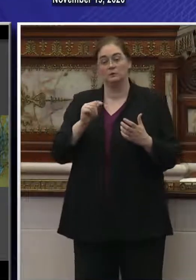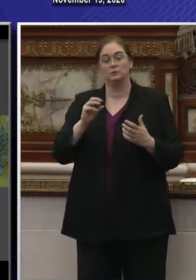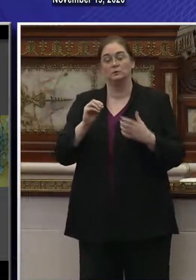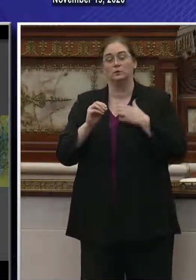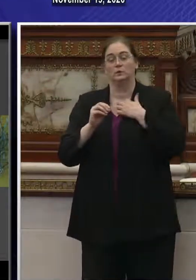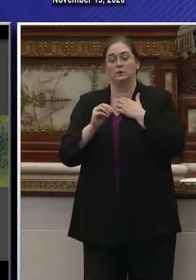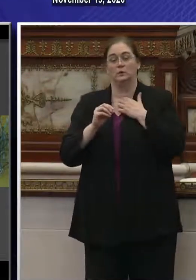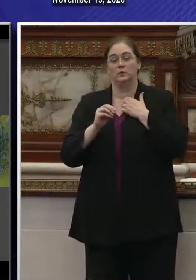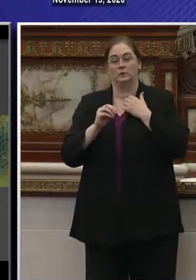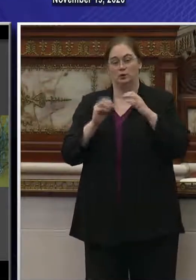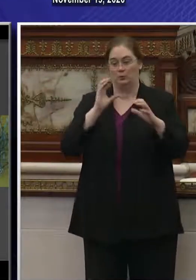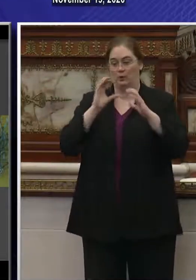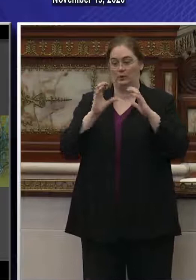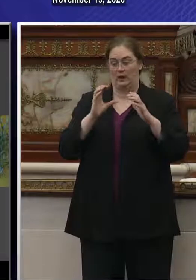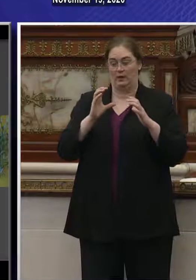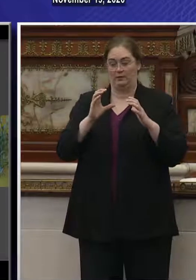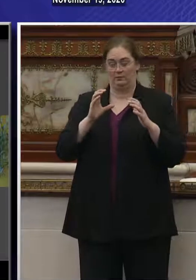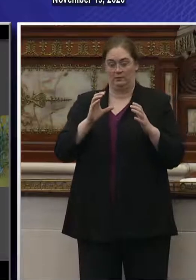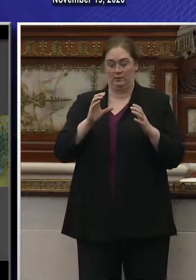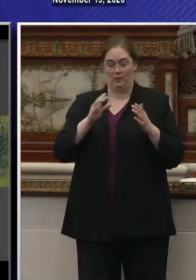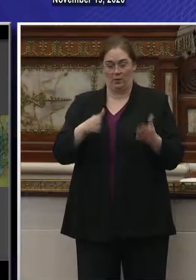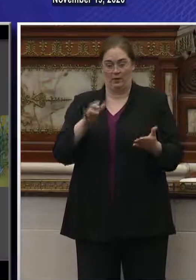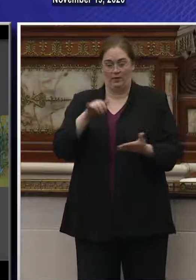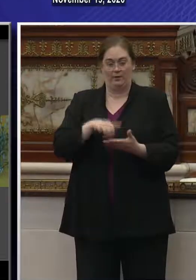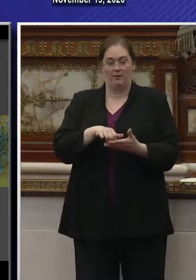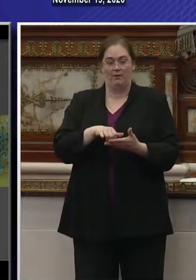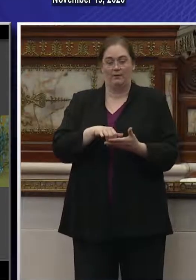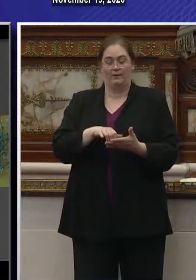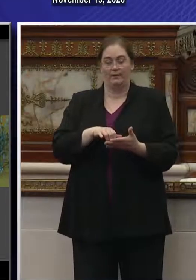to communicate in a way that